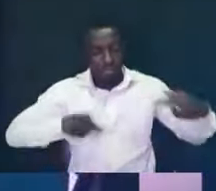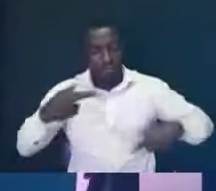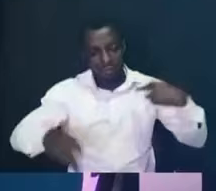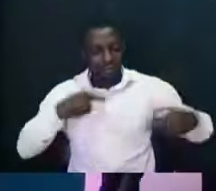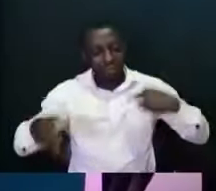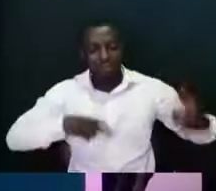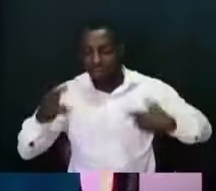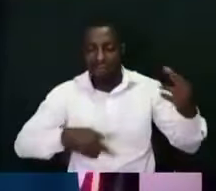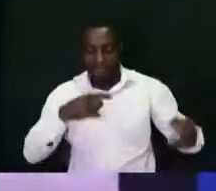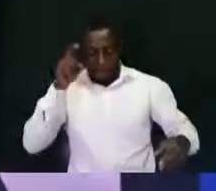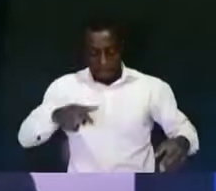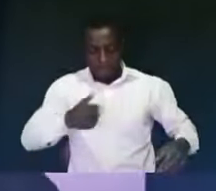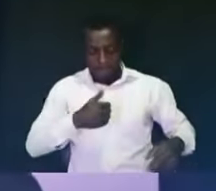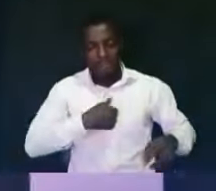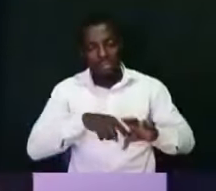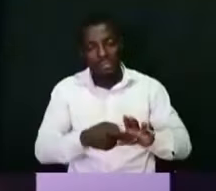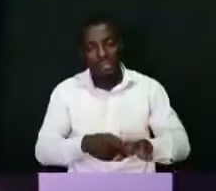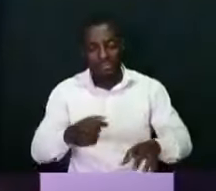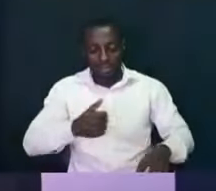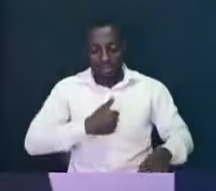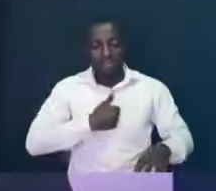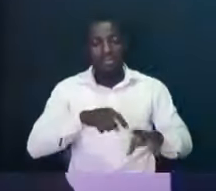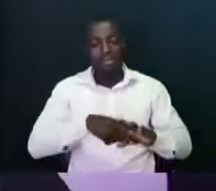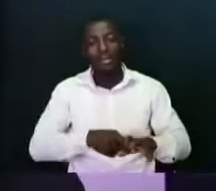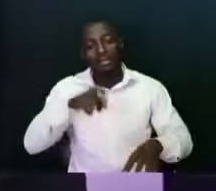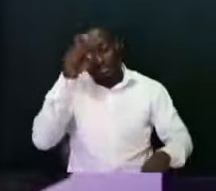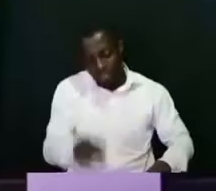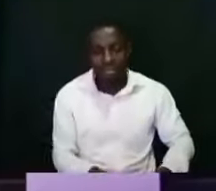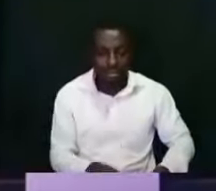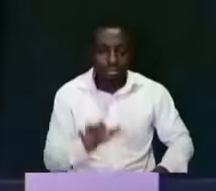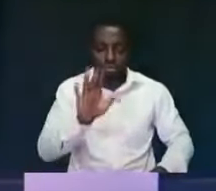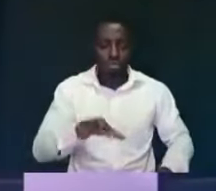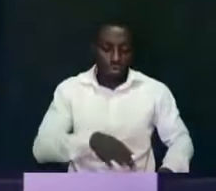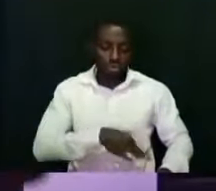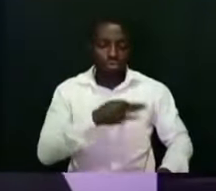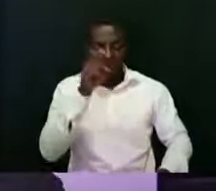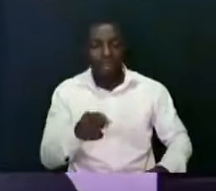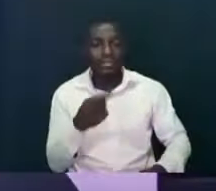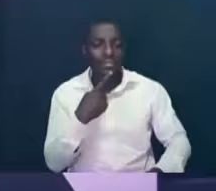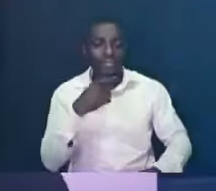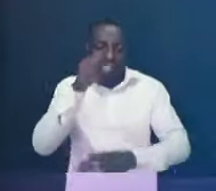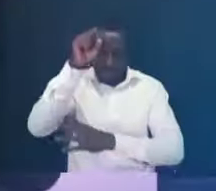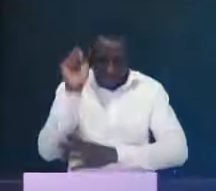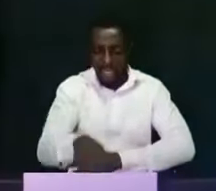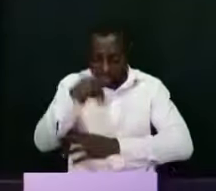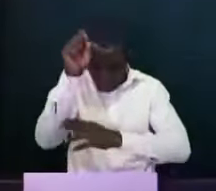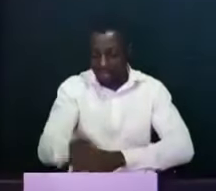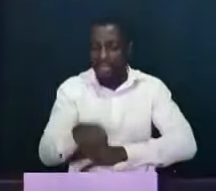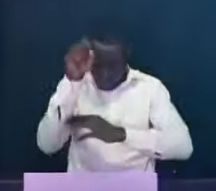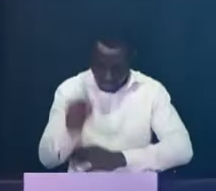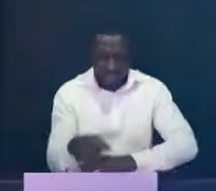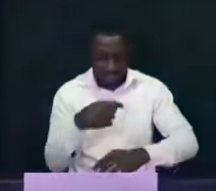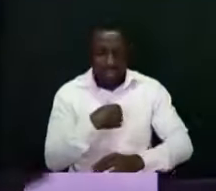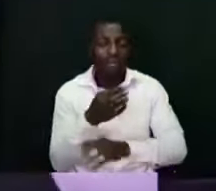start from you. It must start from me. Let your soul tonight say yes. I pray that your